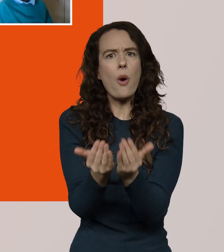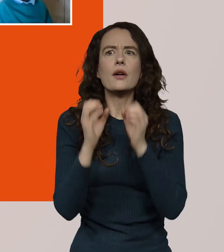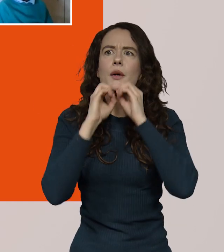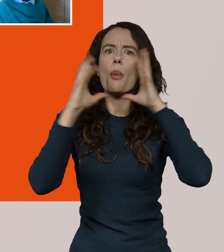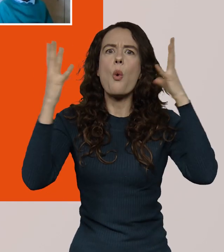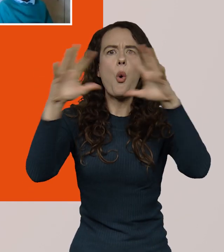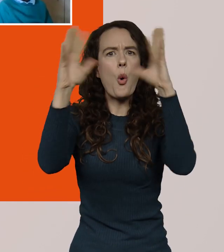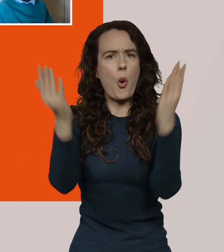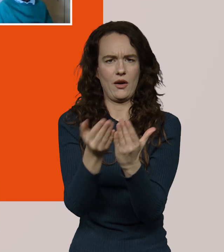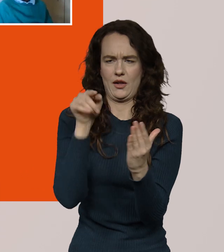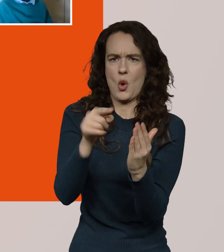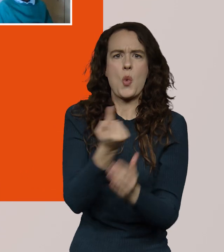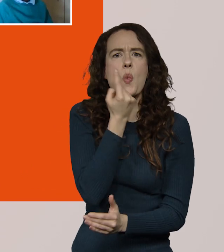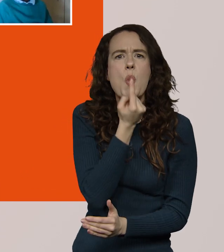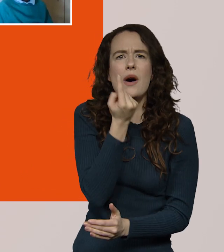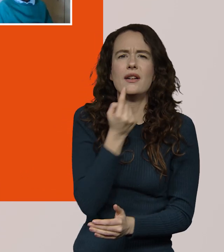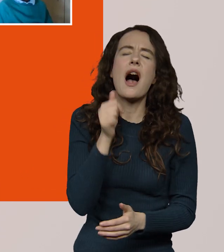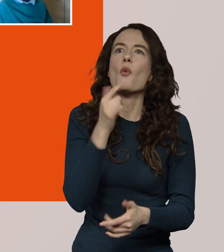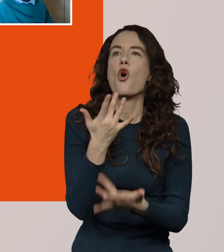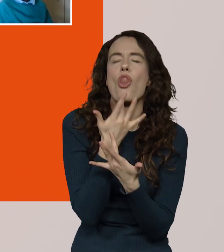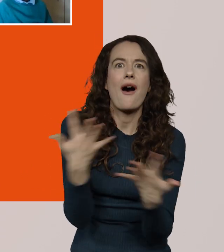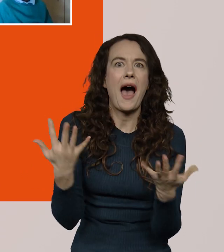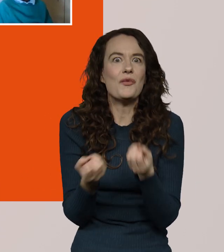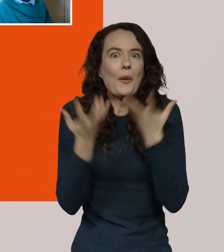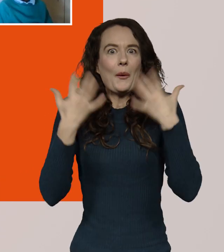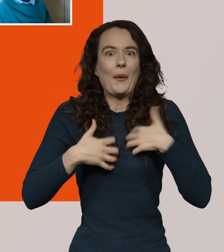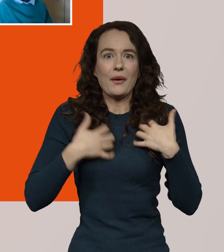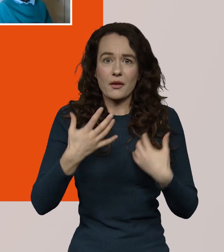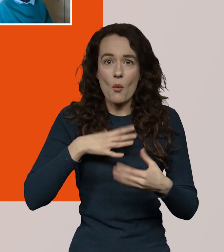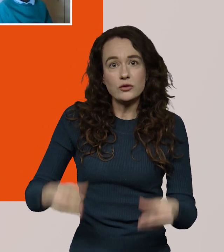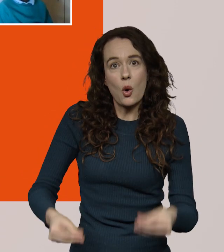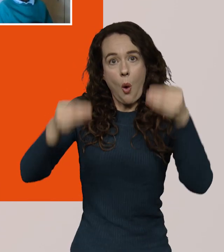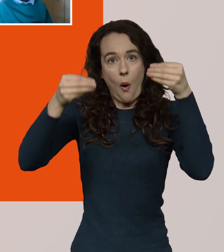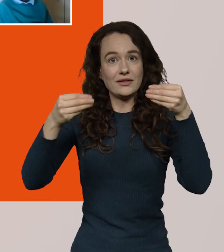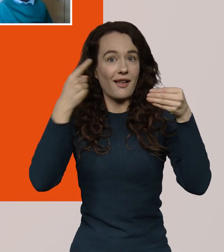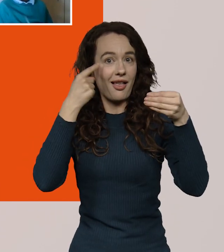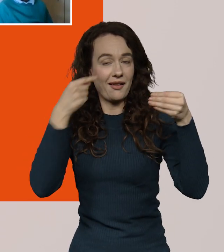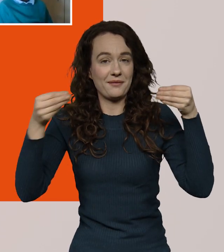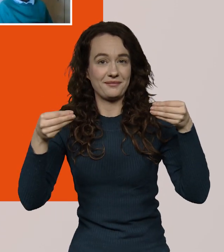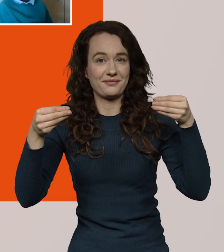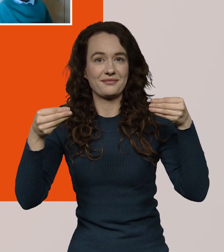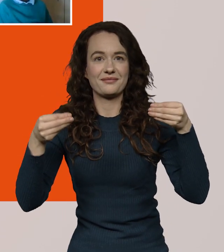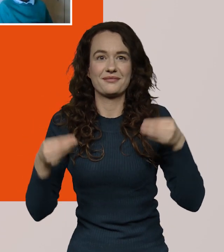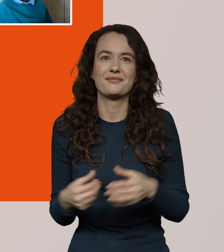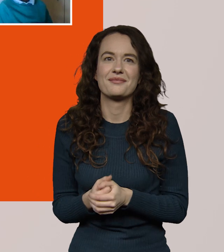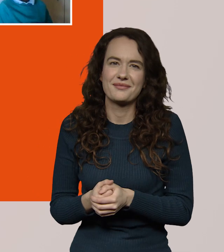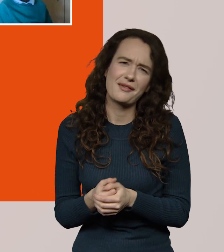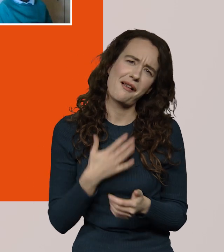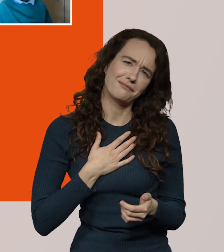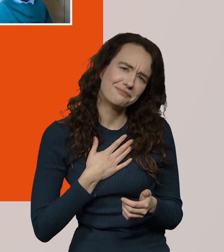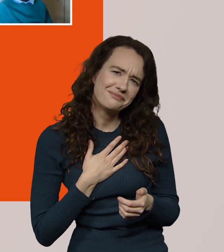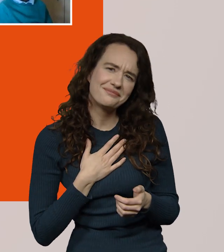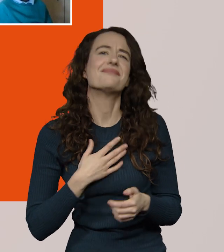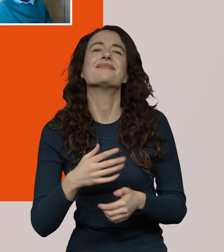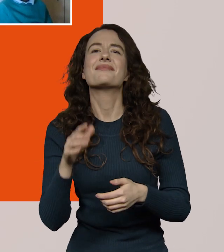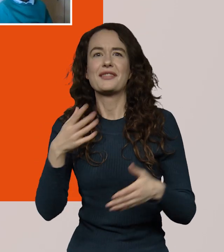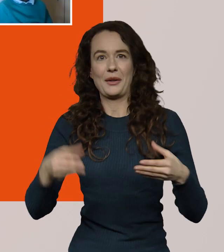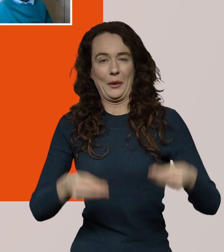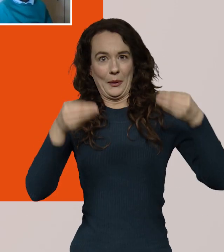then we've got Rosslyn Park Primary in Nottingham. Hello, guys. Who's there? Hello, my name is